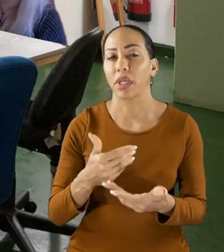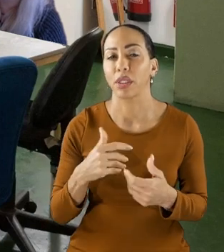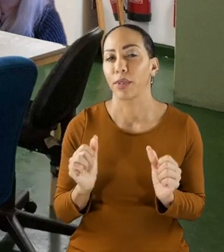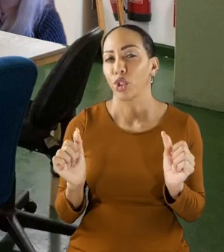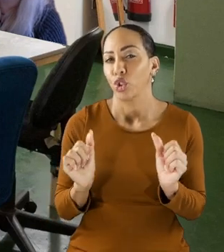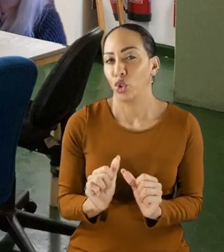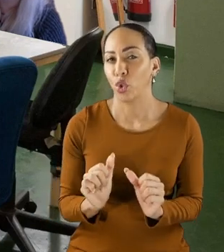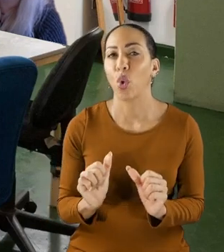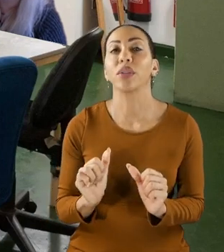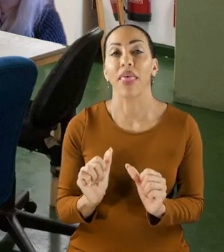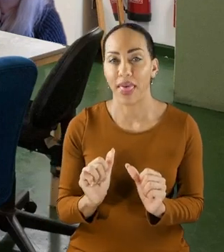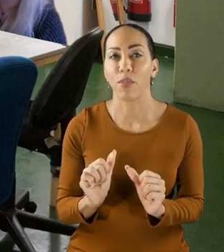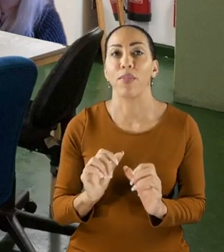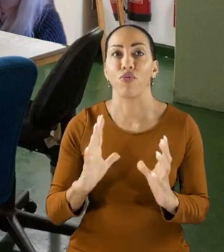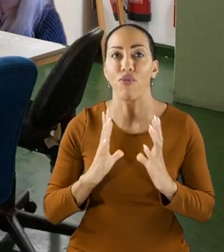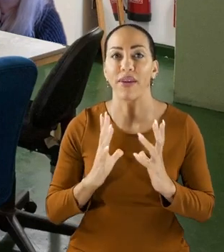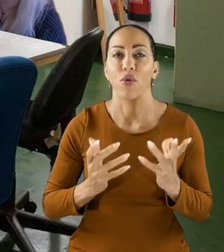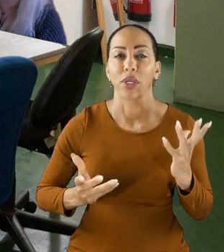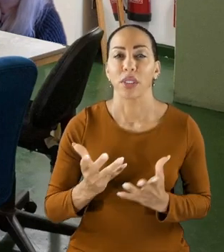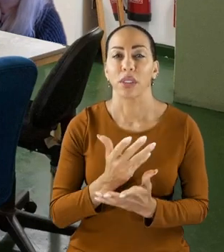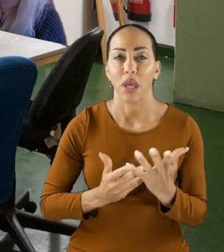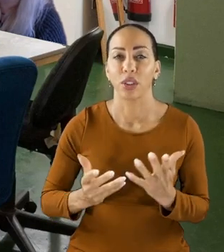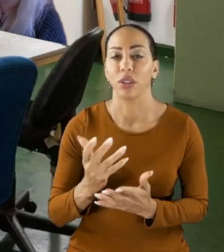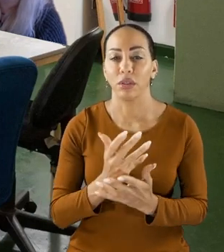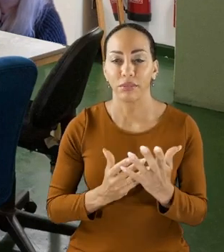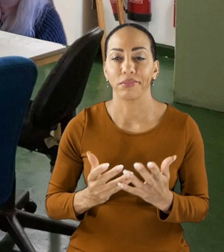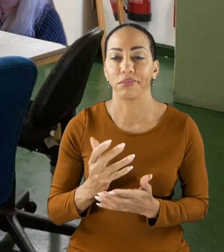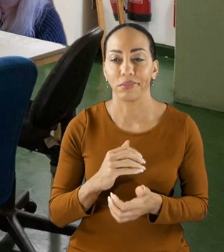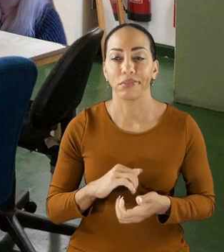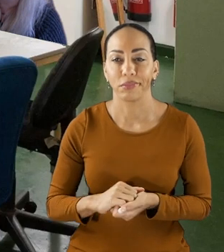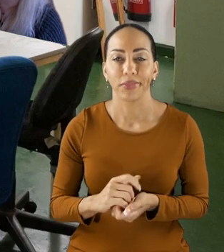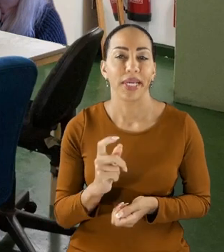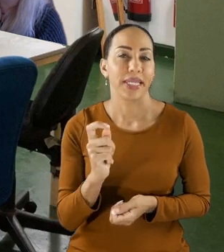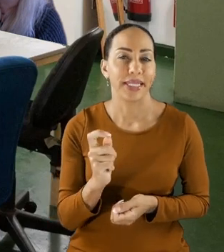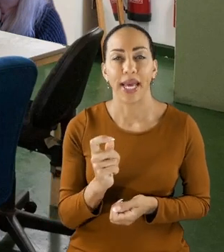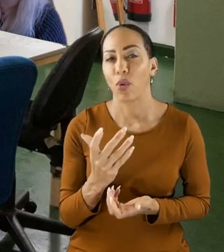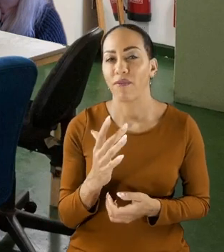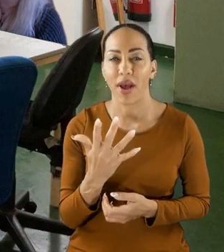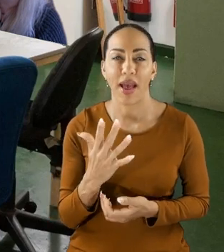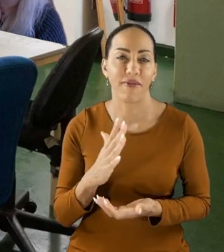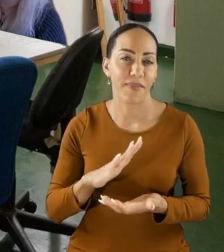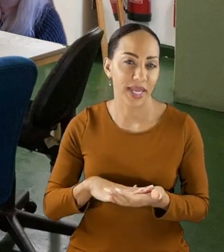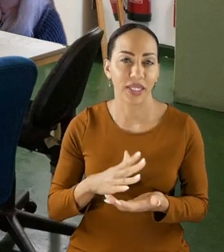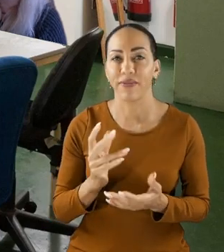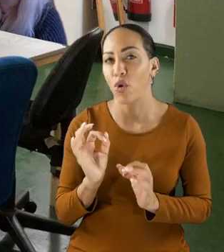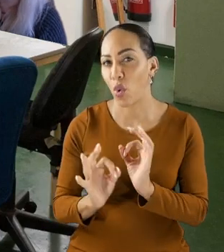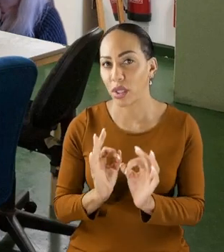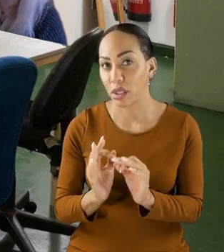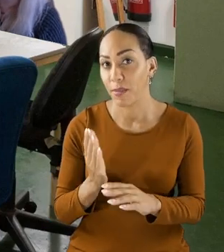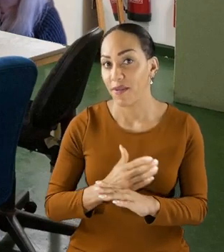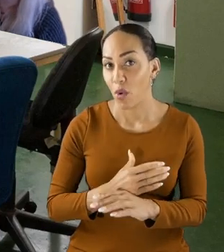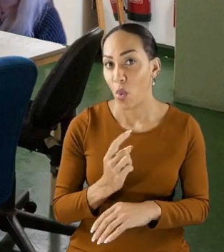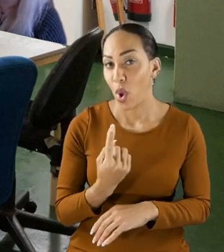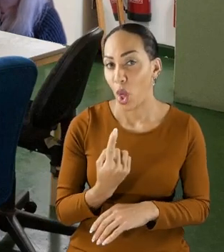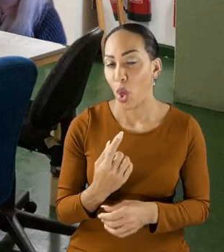lunch. It's only very short, and that might set us up for the discussion afterwards. So please, so let's just, we have a 10 minutes or 5 minutes thereabouts now for